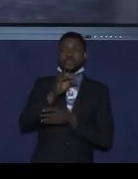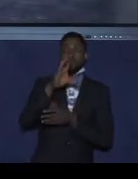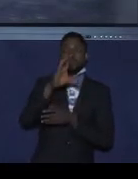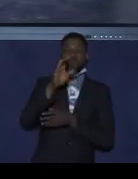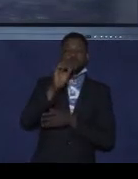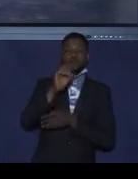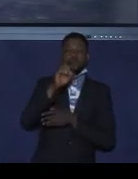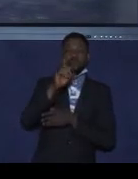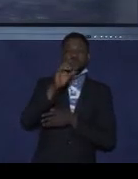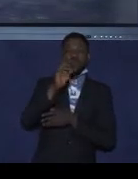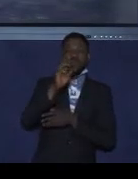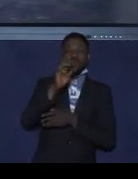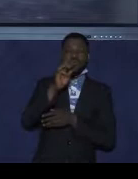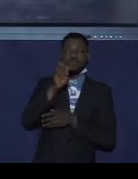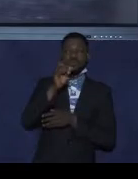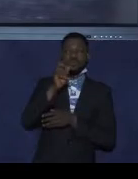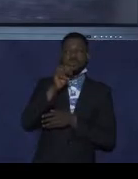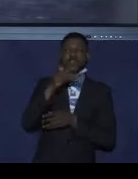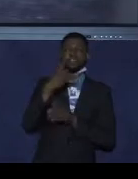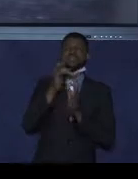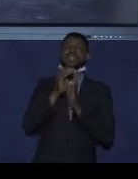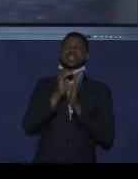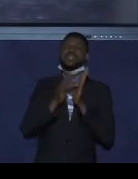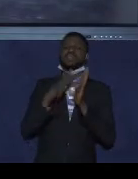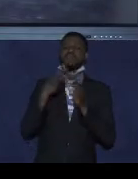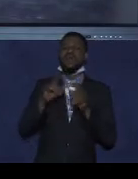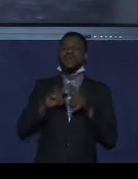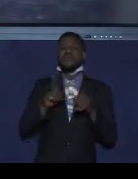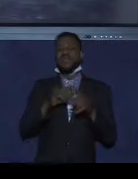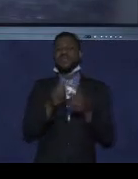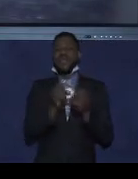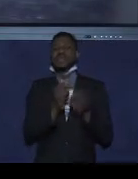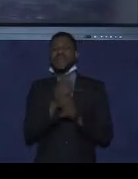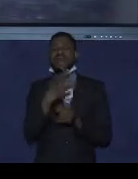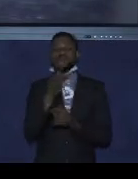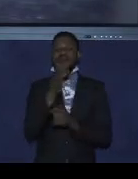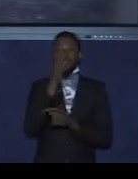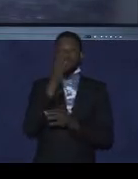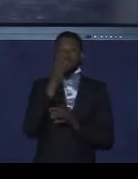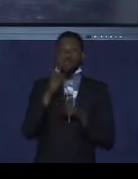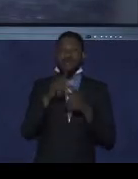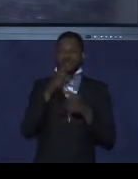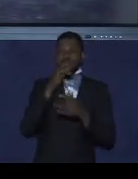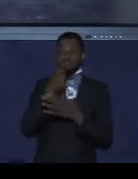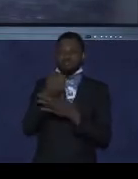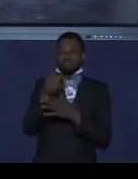a coxswain. A list of various types of food to be served.